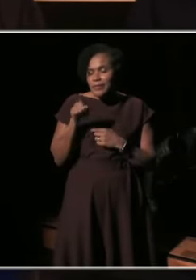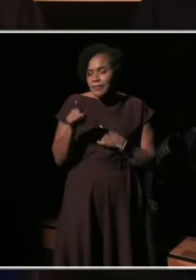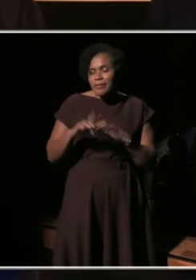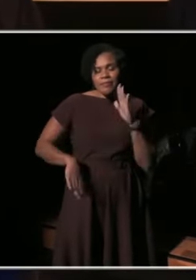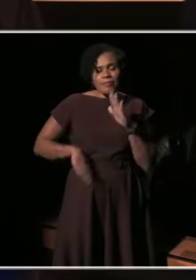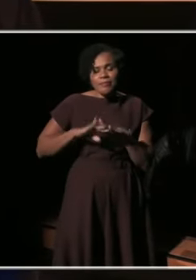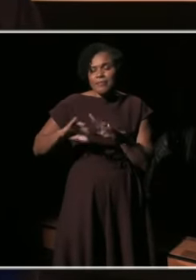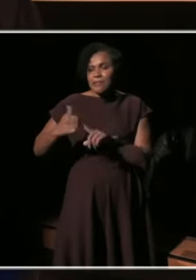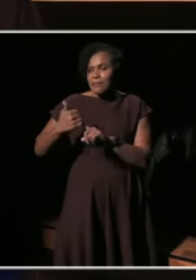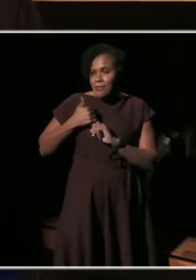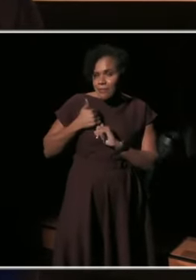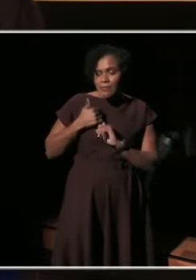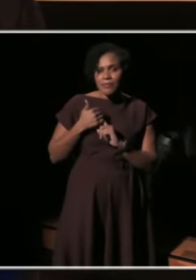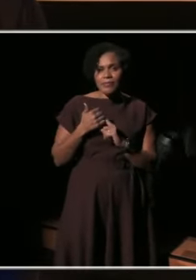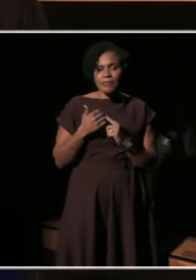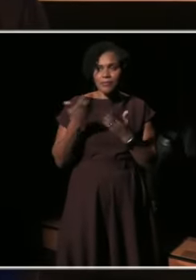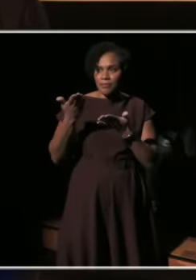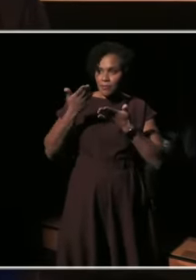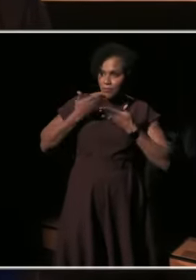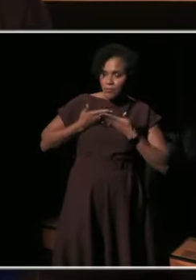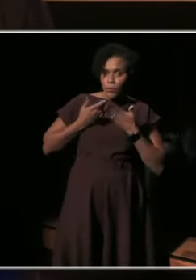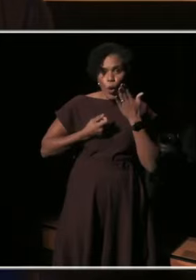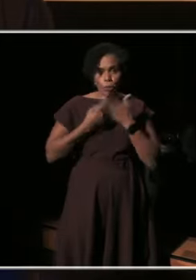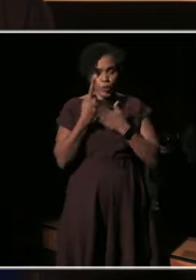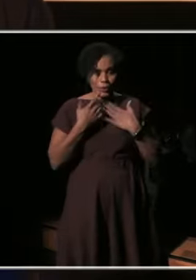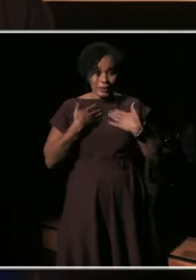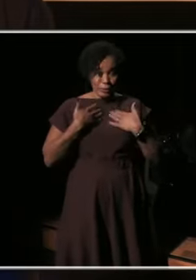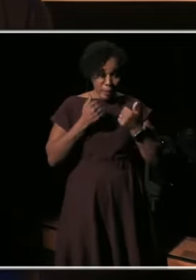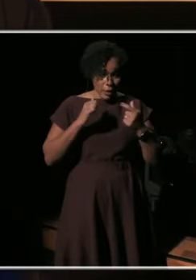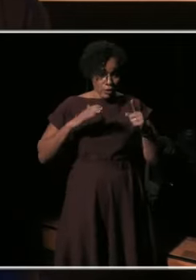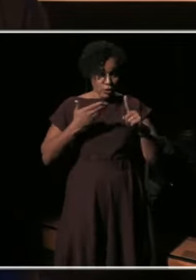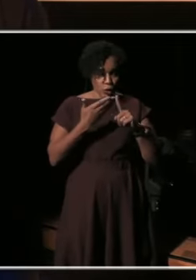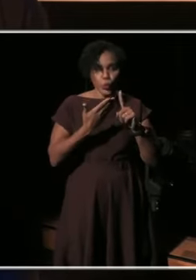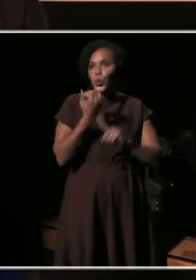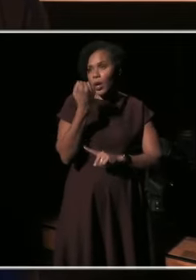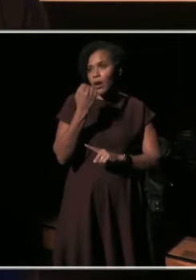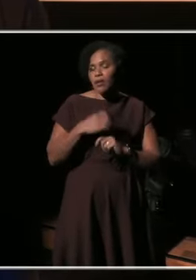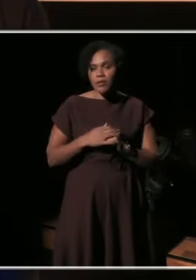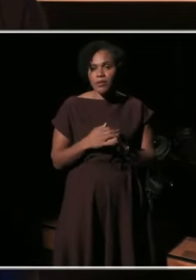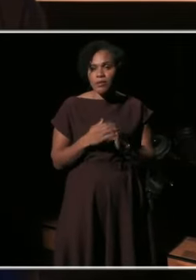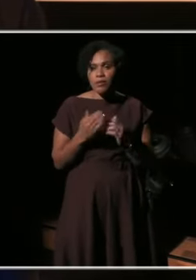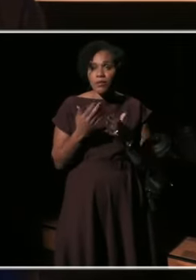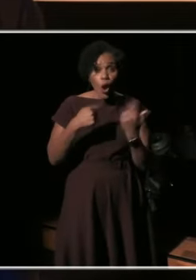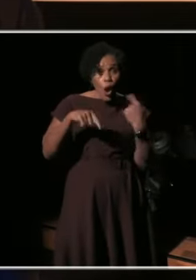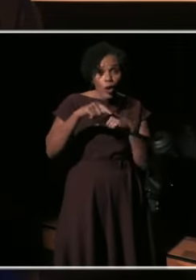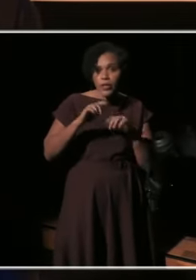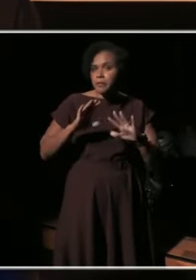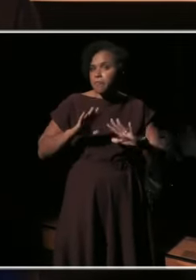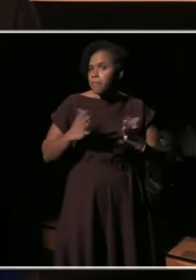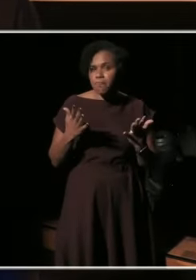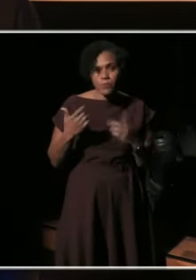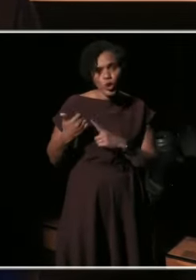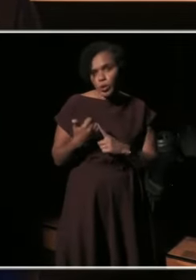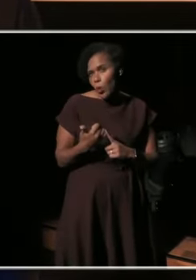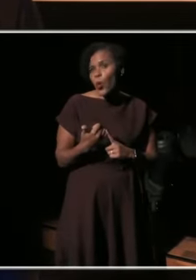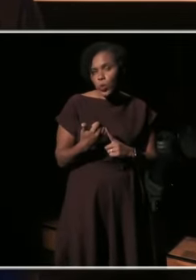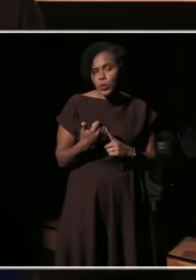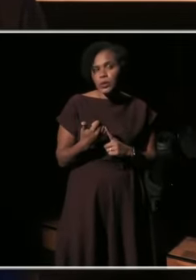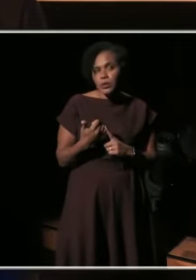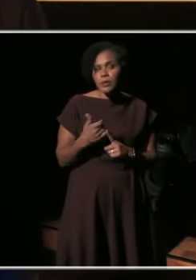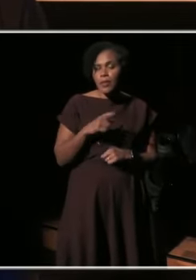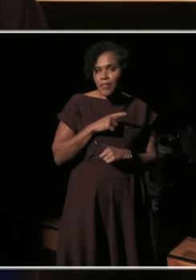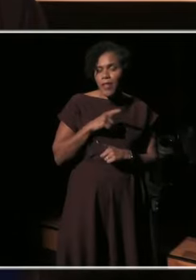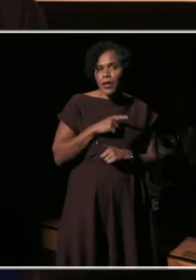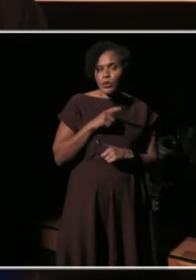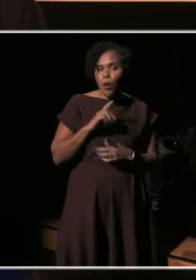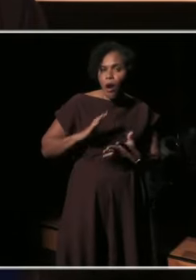support and allowing me the opportunity to follow my passions. But a lot of us don't have that support, and that was the reason really for